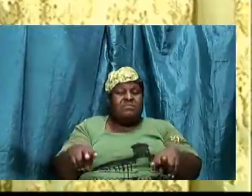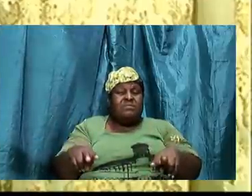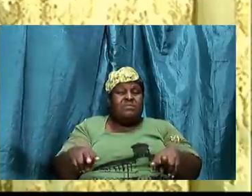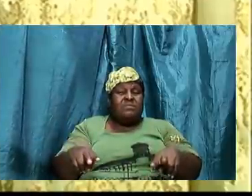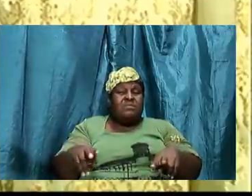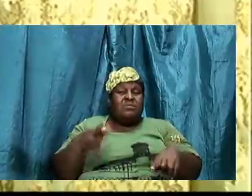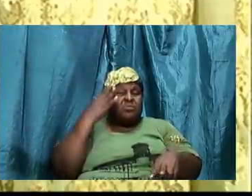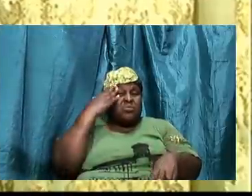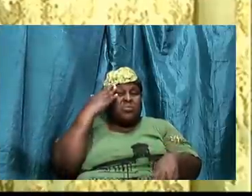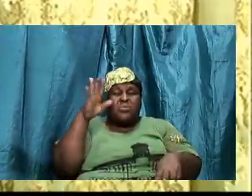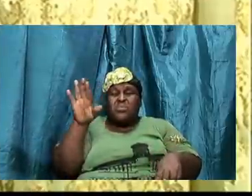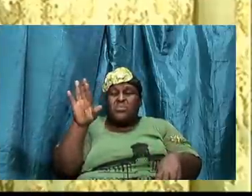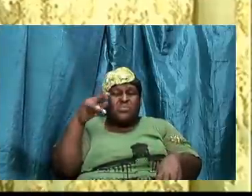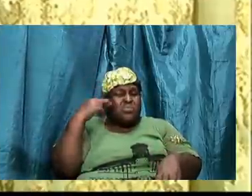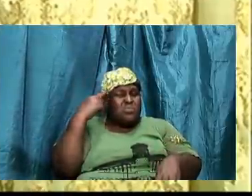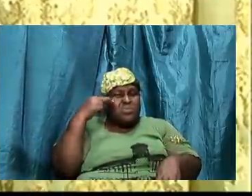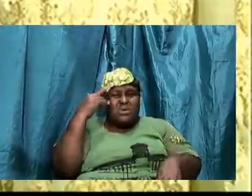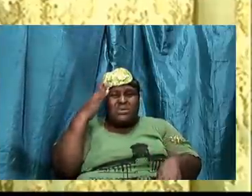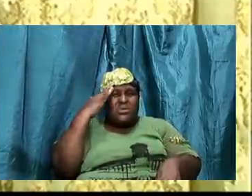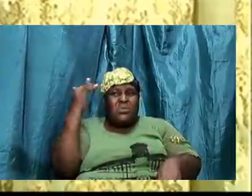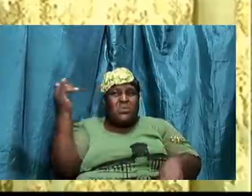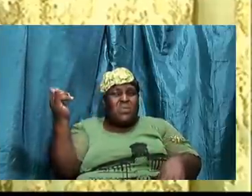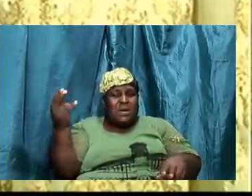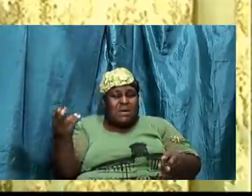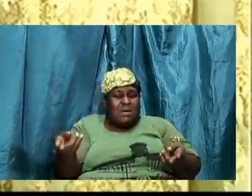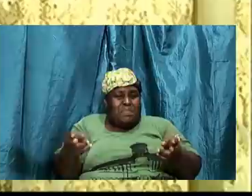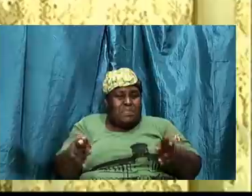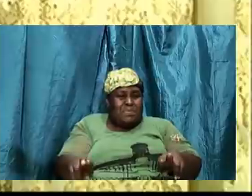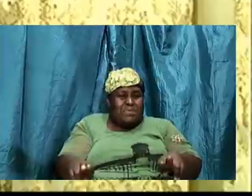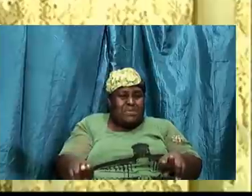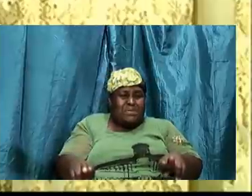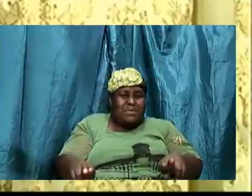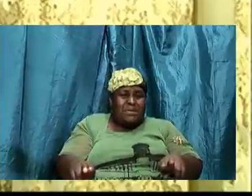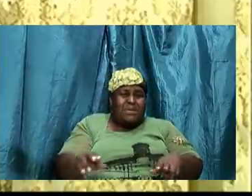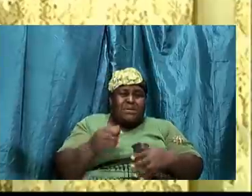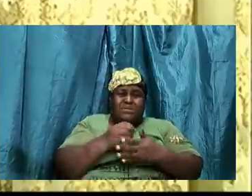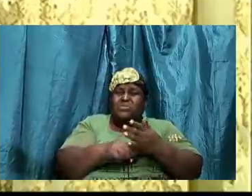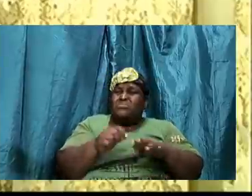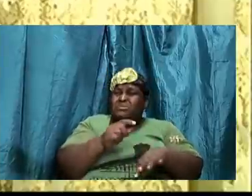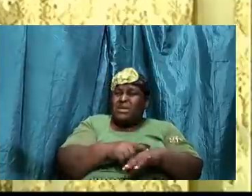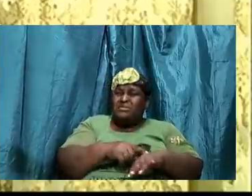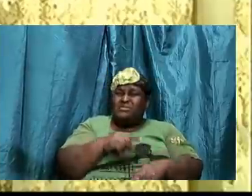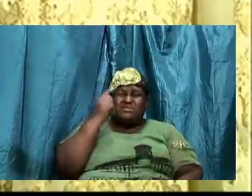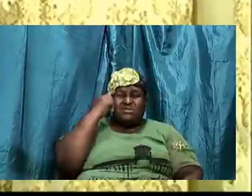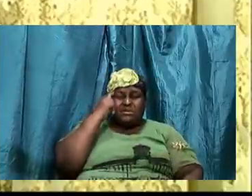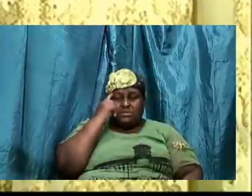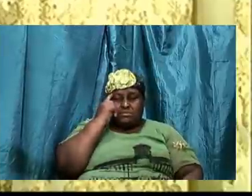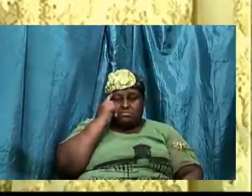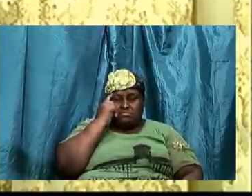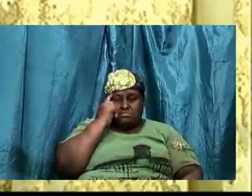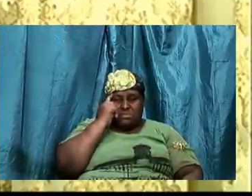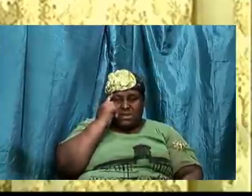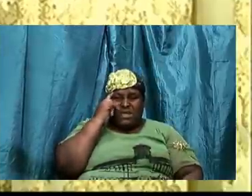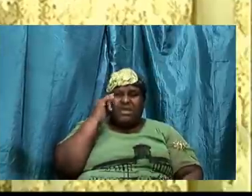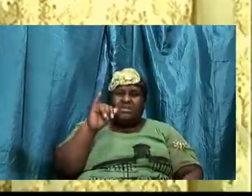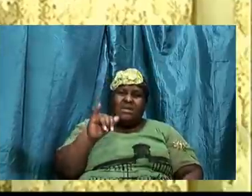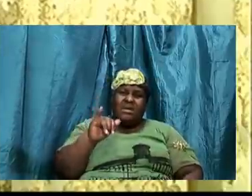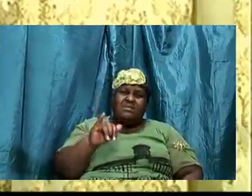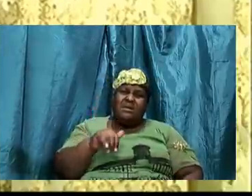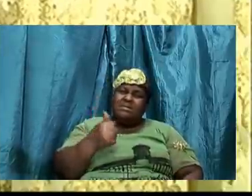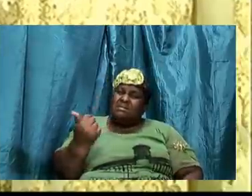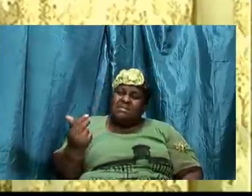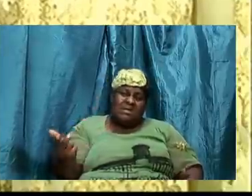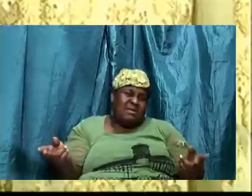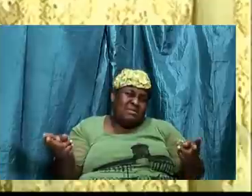and we don't know the reason why they happen. Sometimes we just think that it is just another